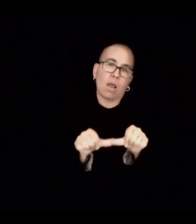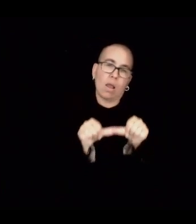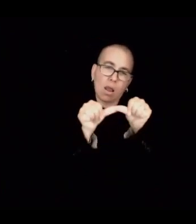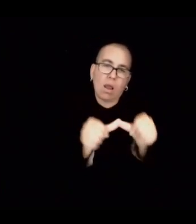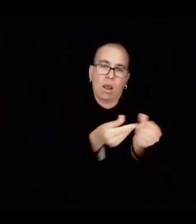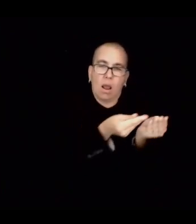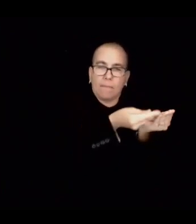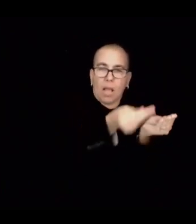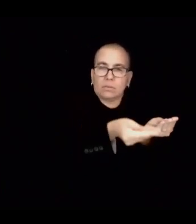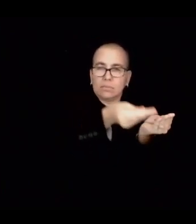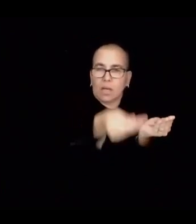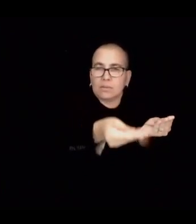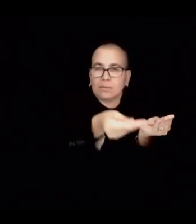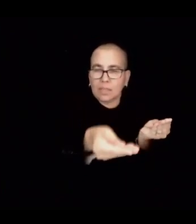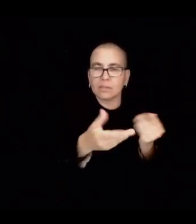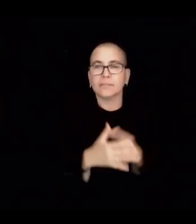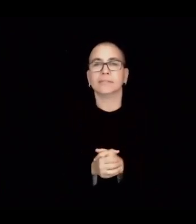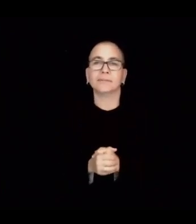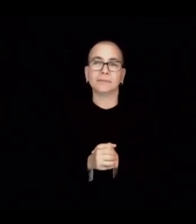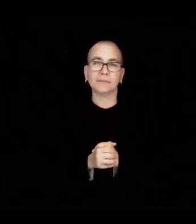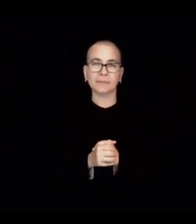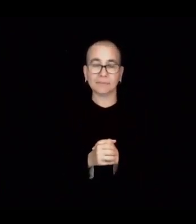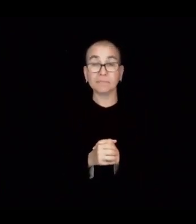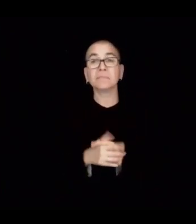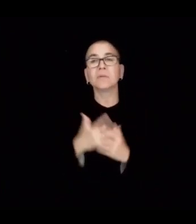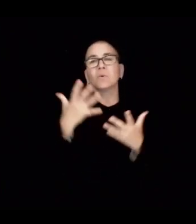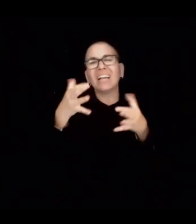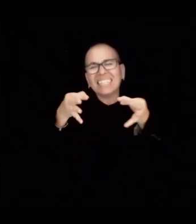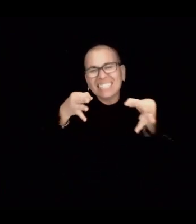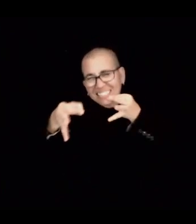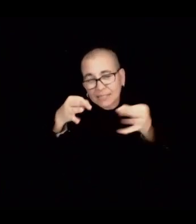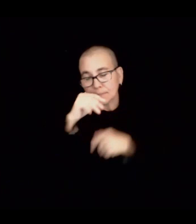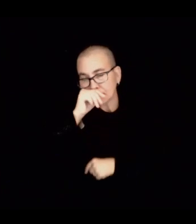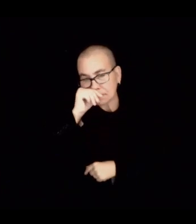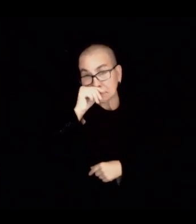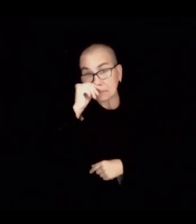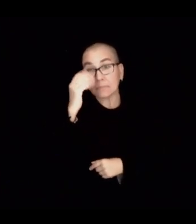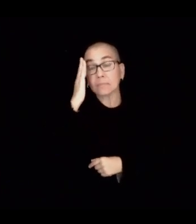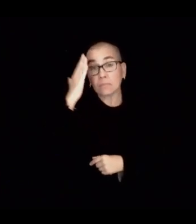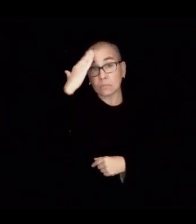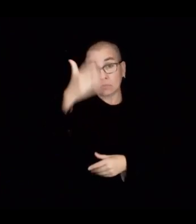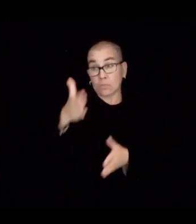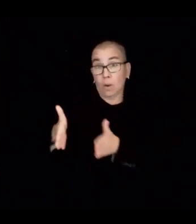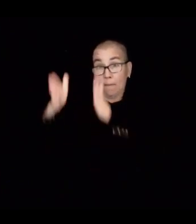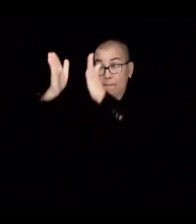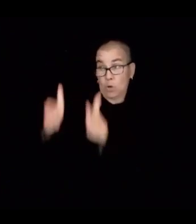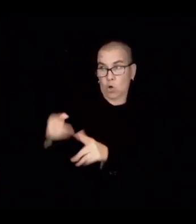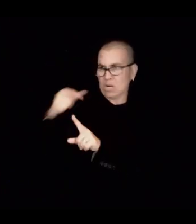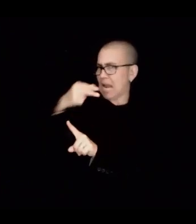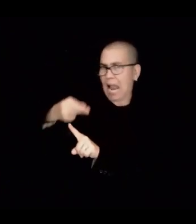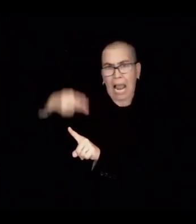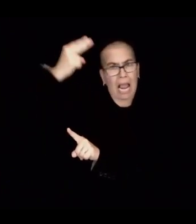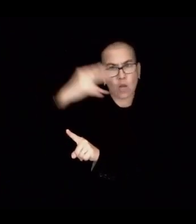that. Our younger populations may not be at higher risk for complications from COVID, but